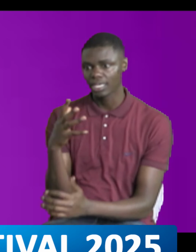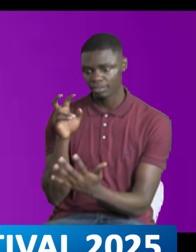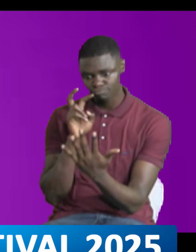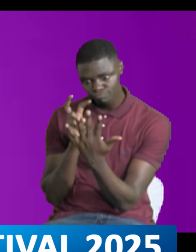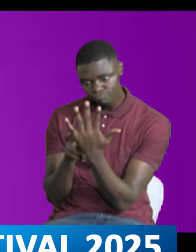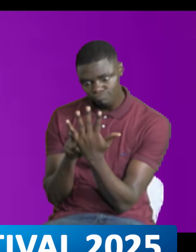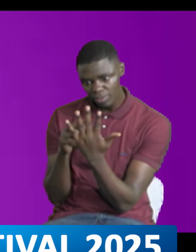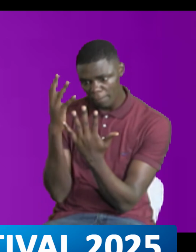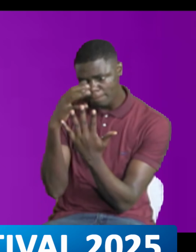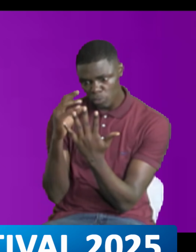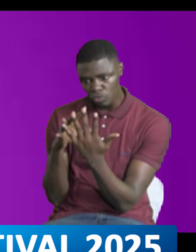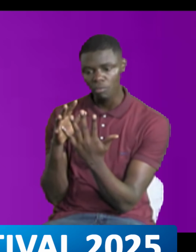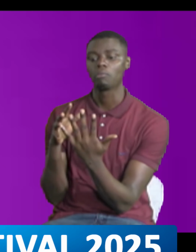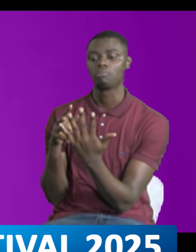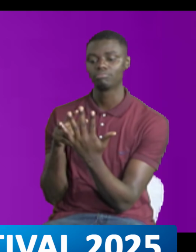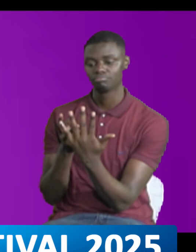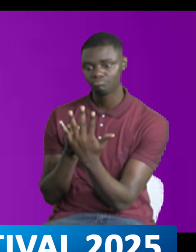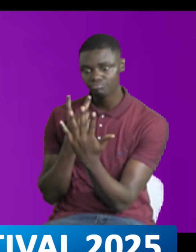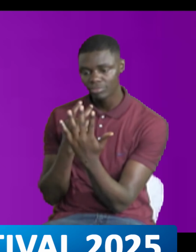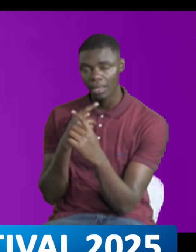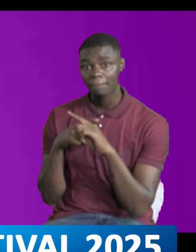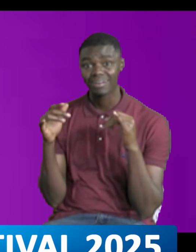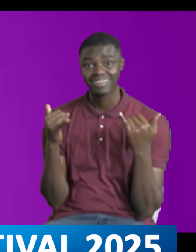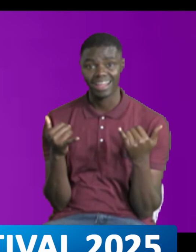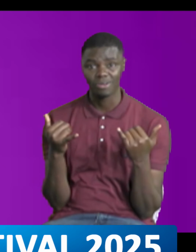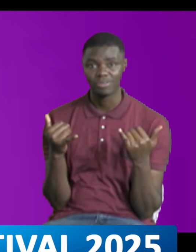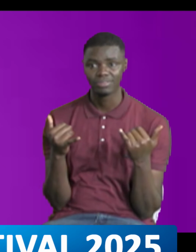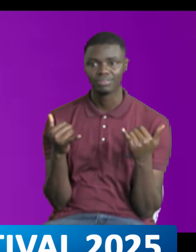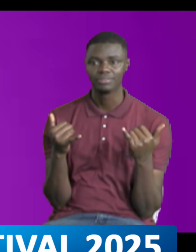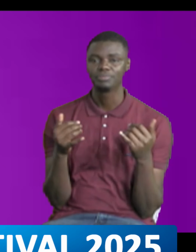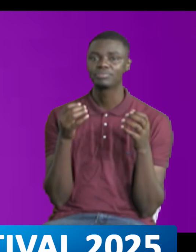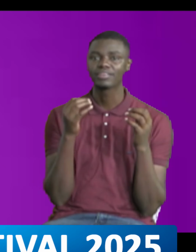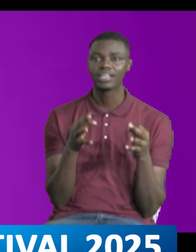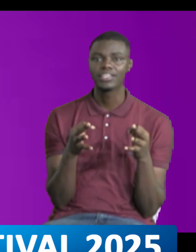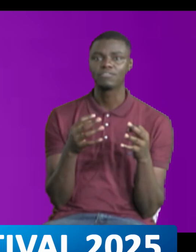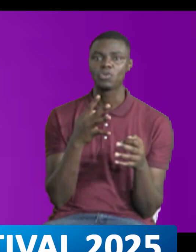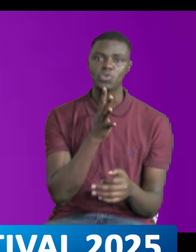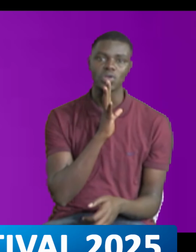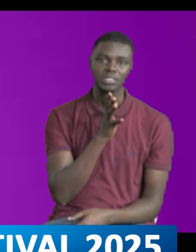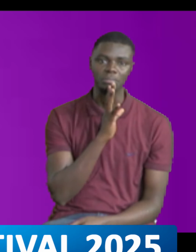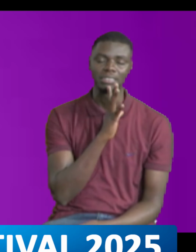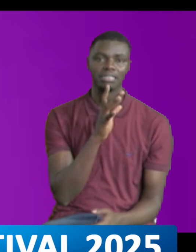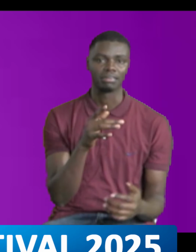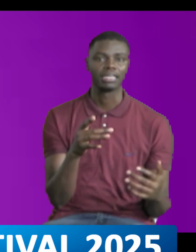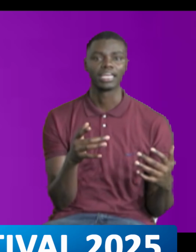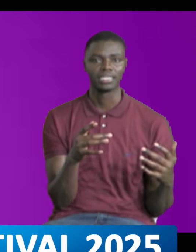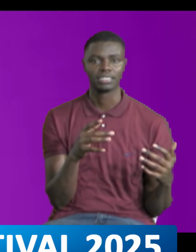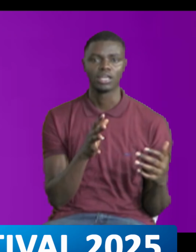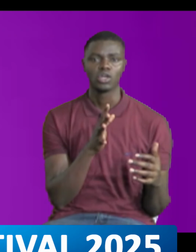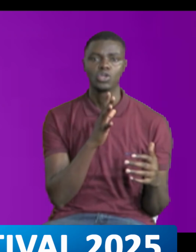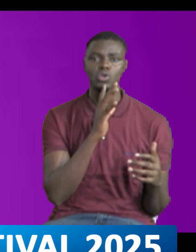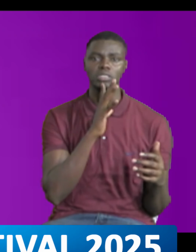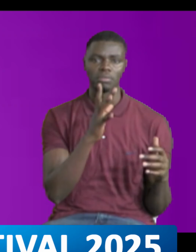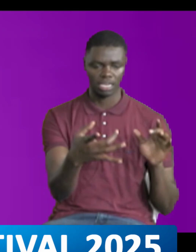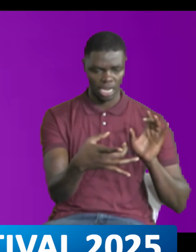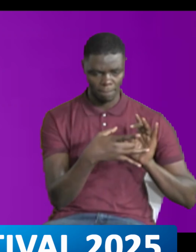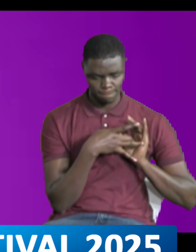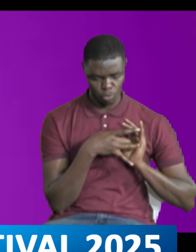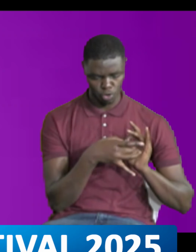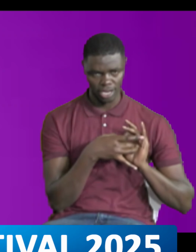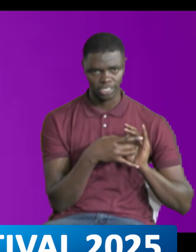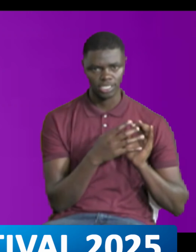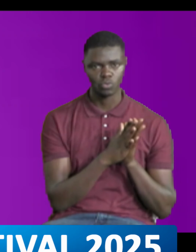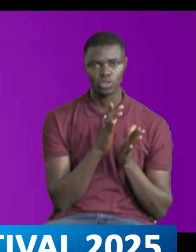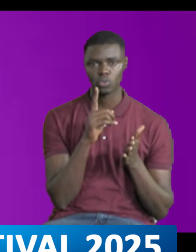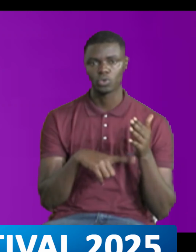looked aesthetically. Yeah. But right now people are like, as long as you're speaking to me and I am connecting with what you're